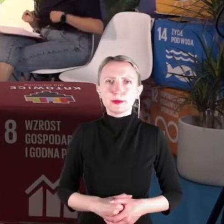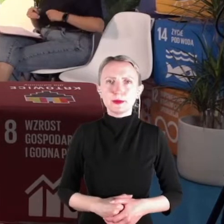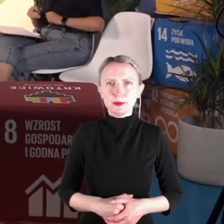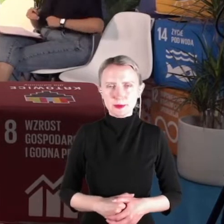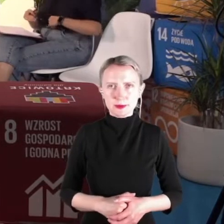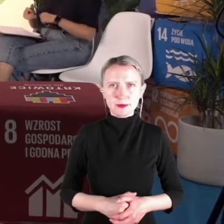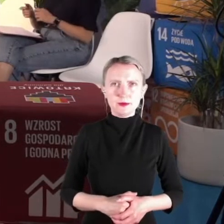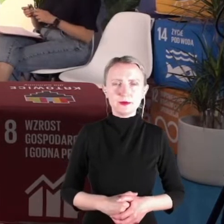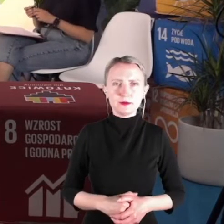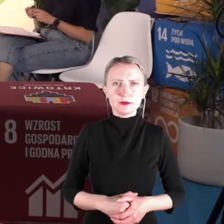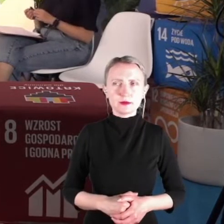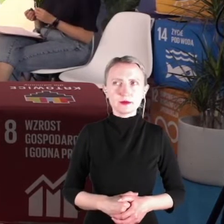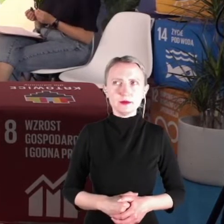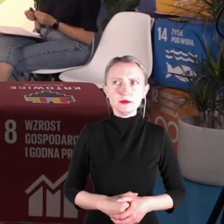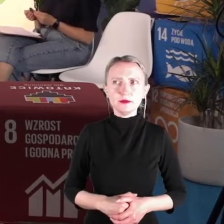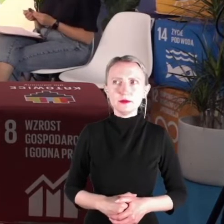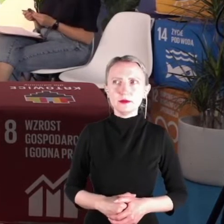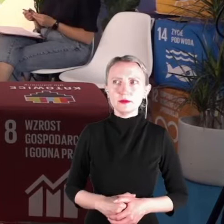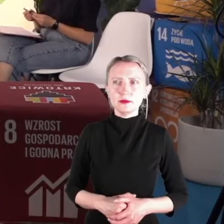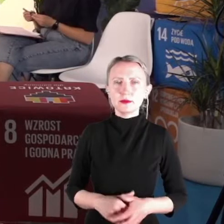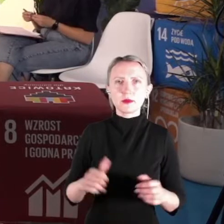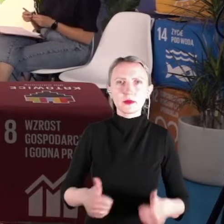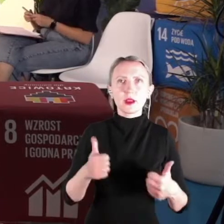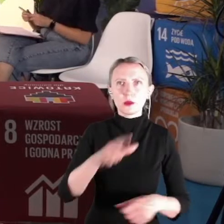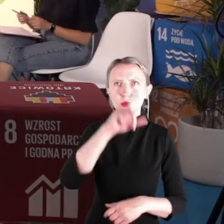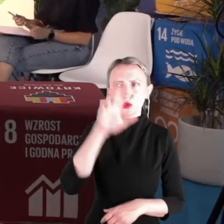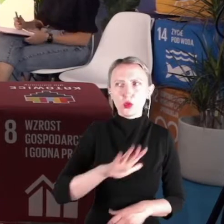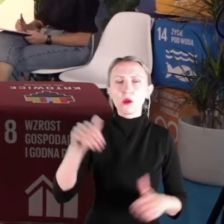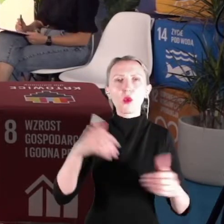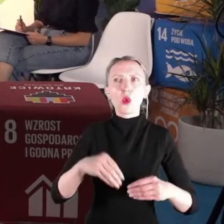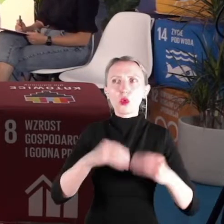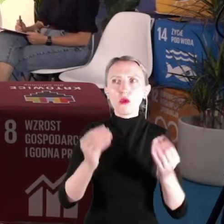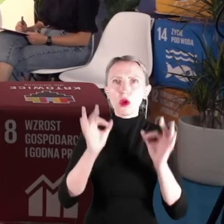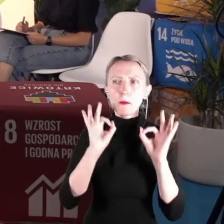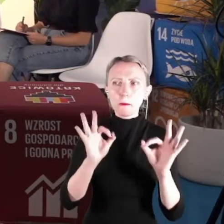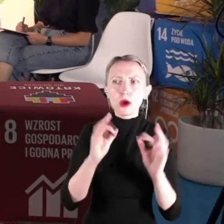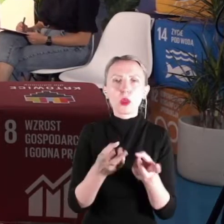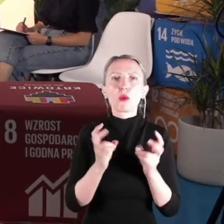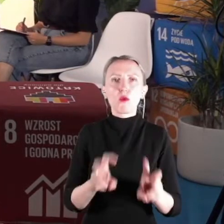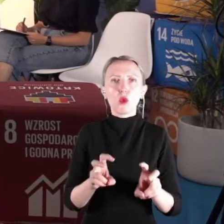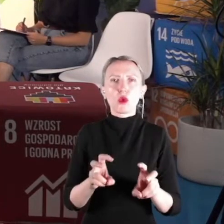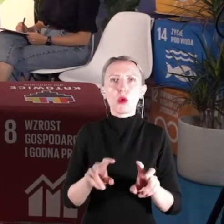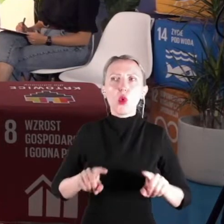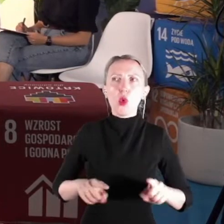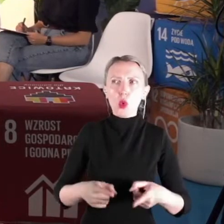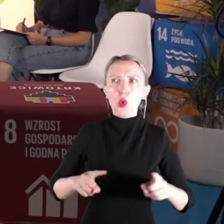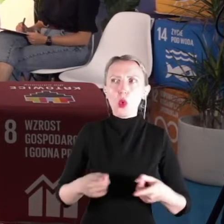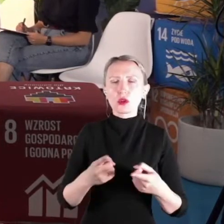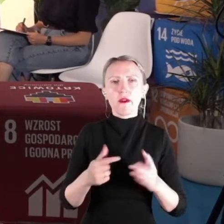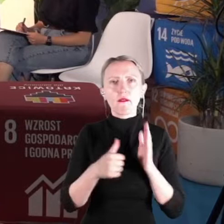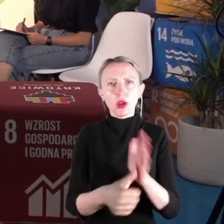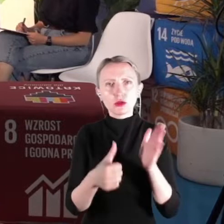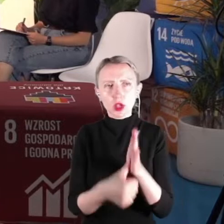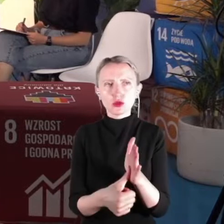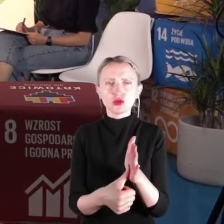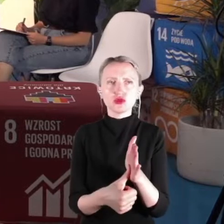know other projects, and partake in conferences where experts and decision makers get to know local realities and discuss